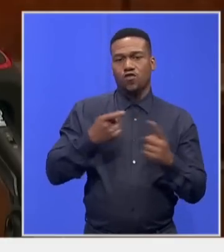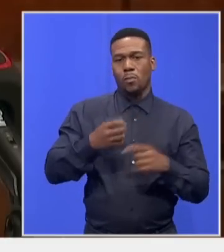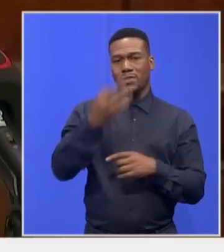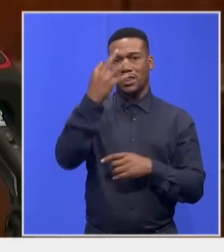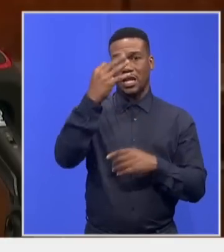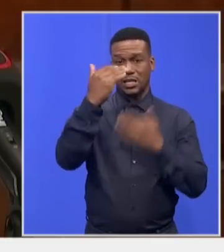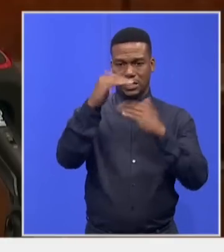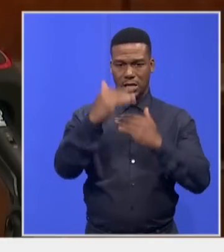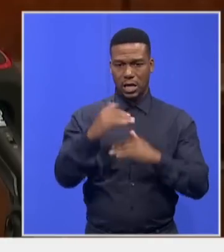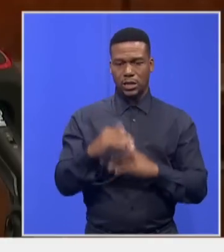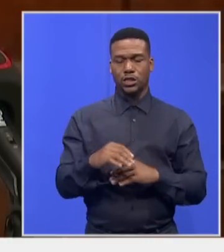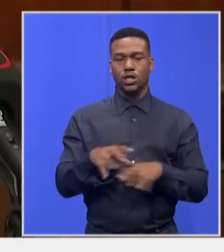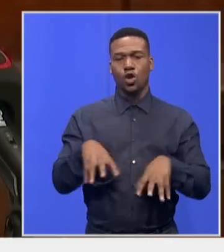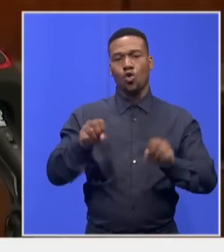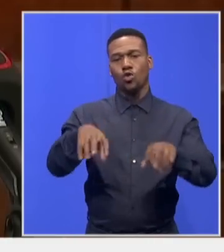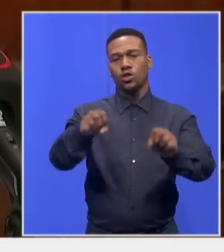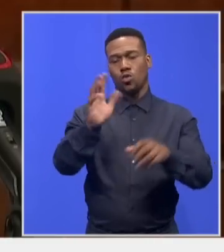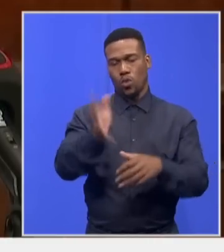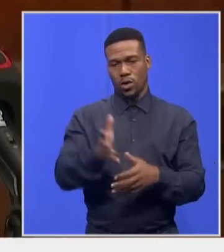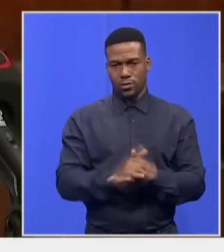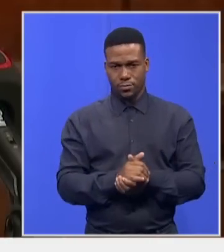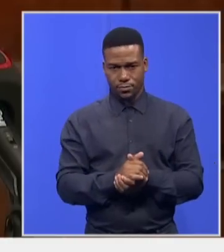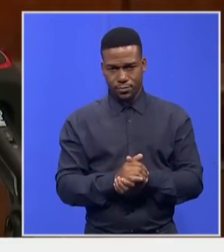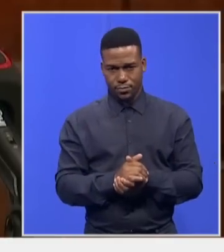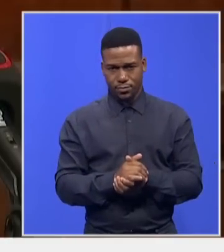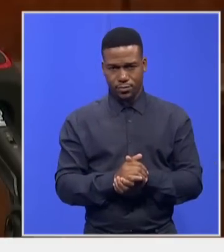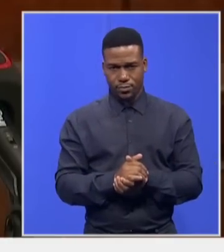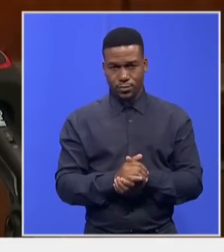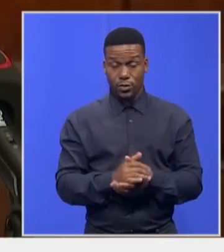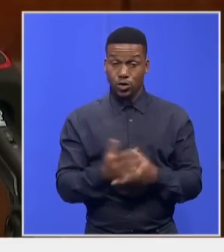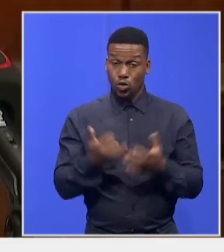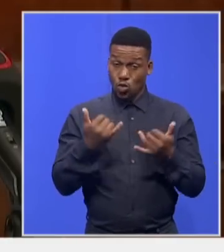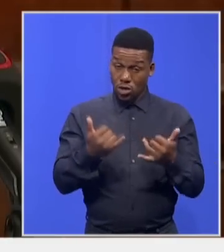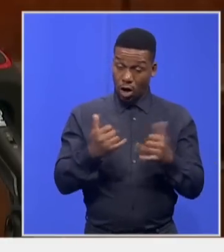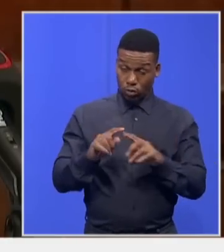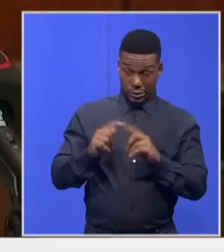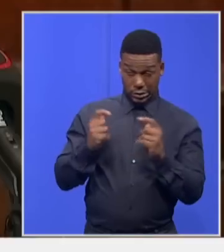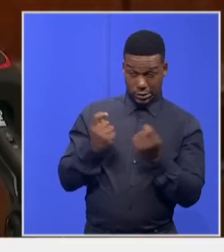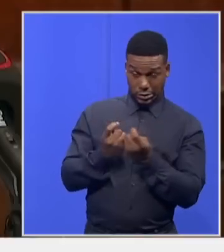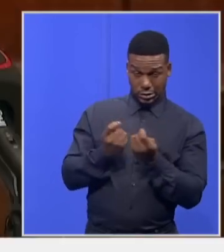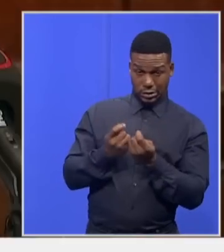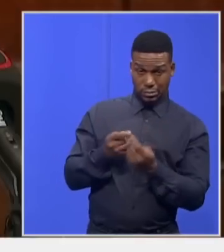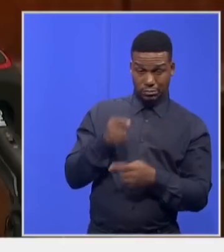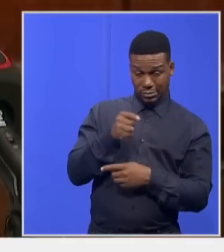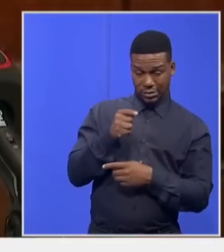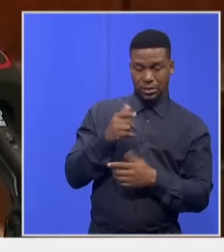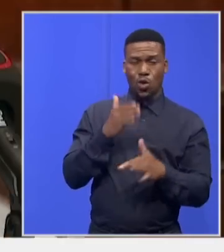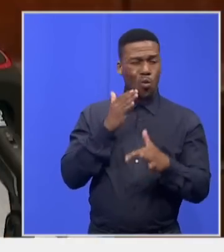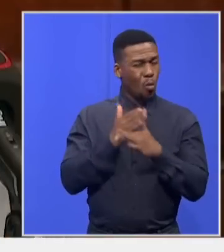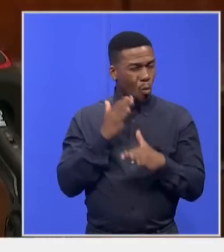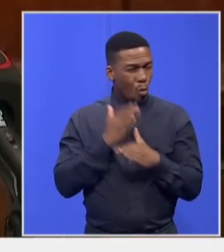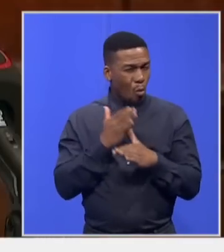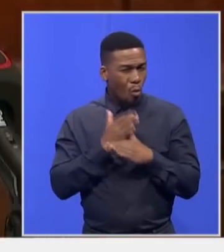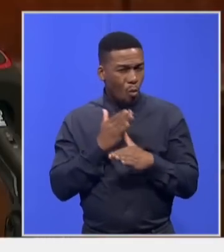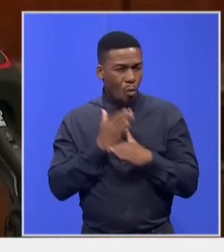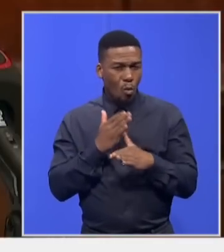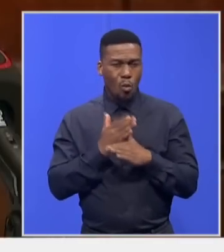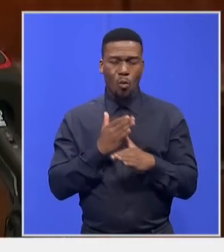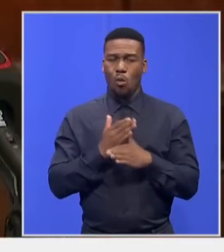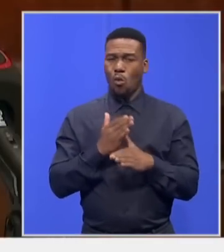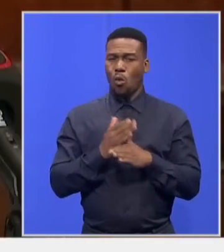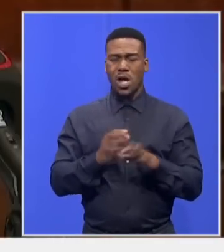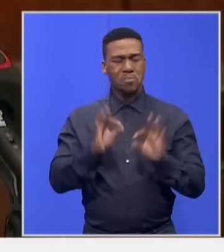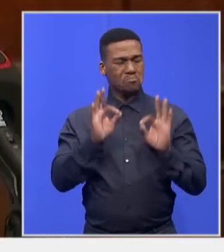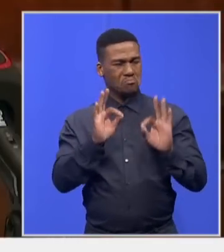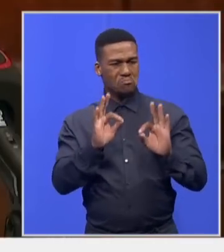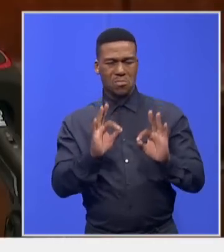the challenges at Kusile on the FDGs? So the team is working very hard, a team of competent men